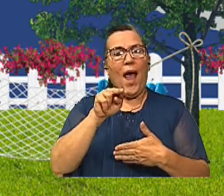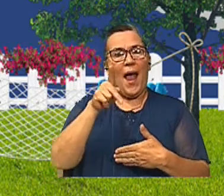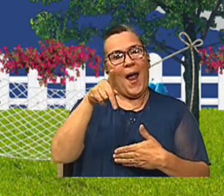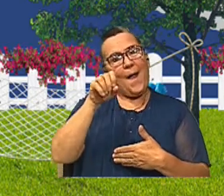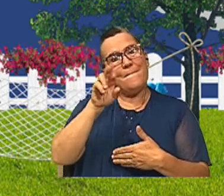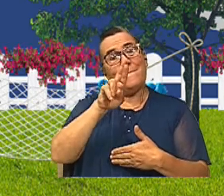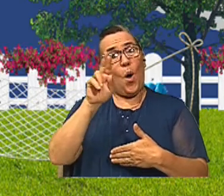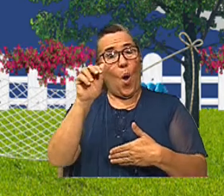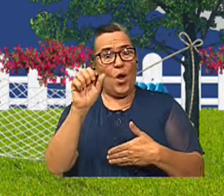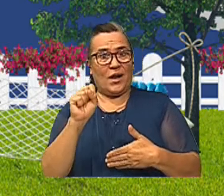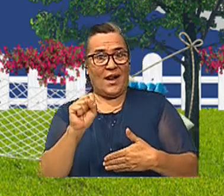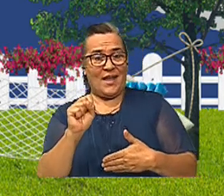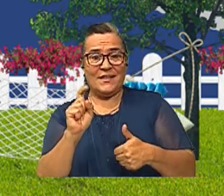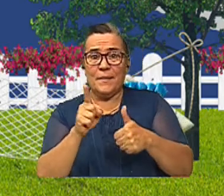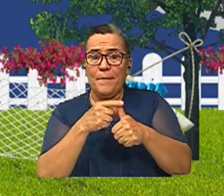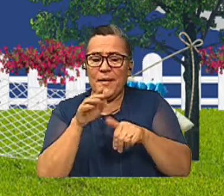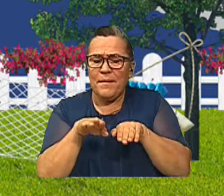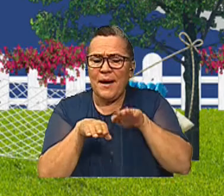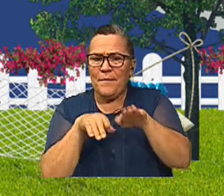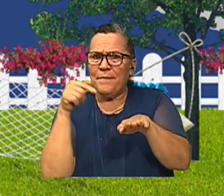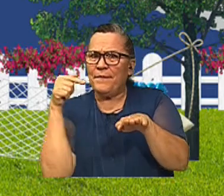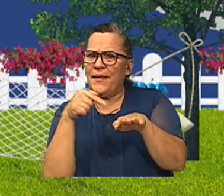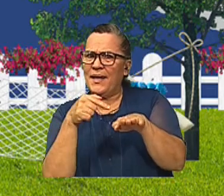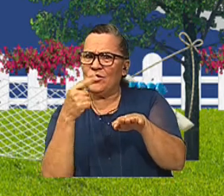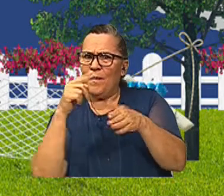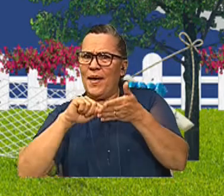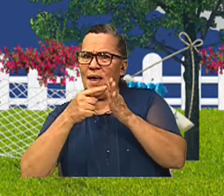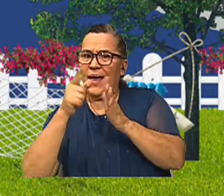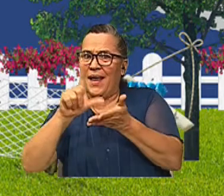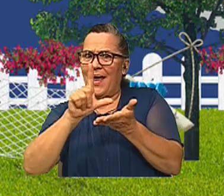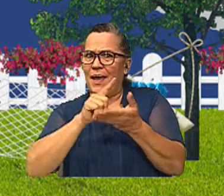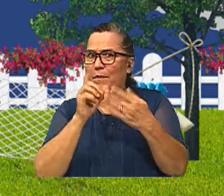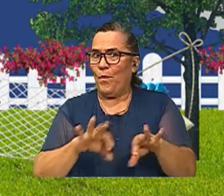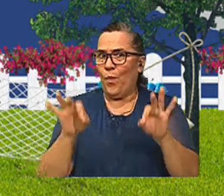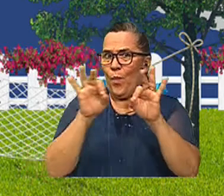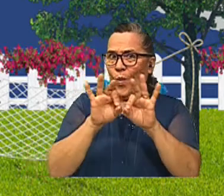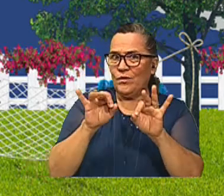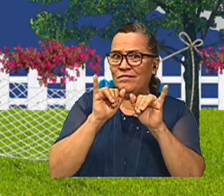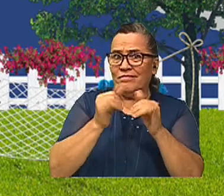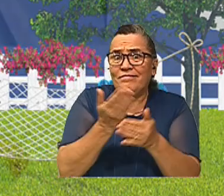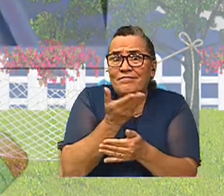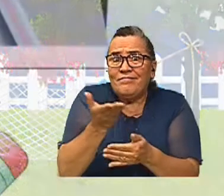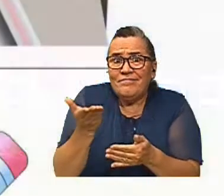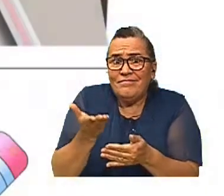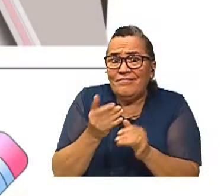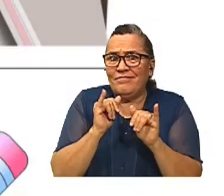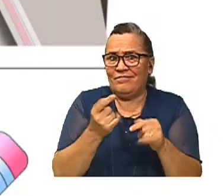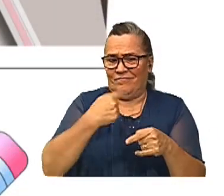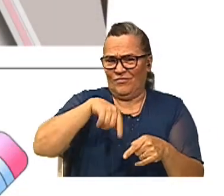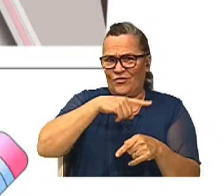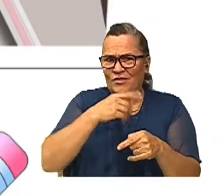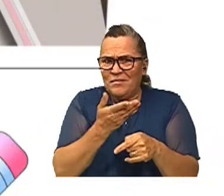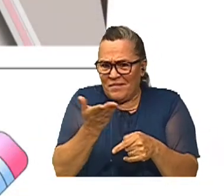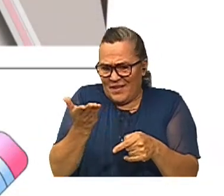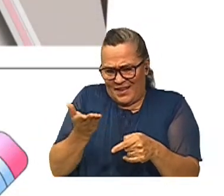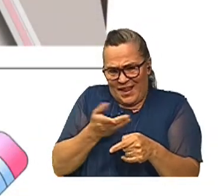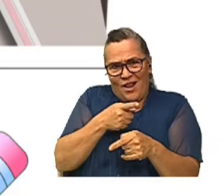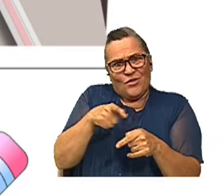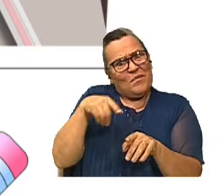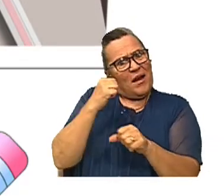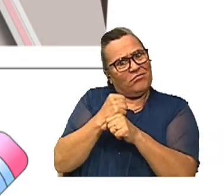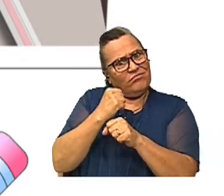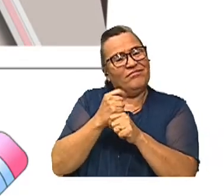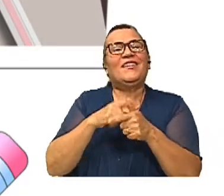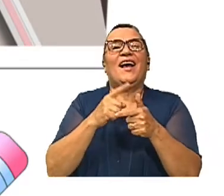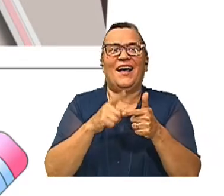Now, first step to start the class, and very important, the materials. We need the materials to work.